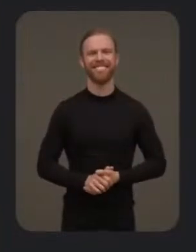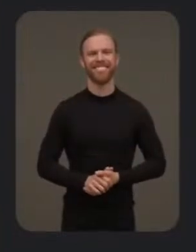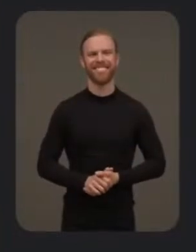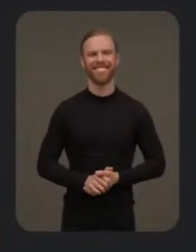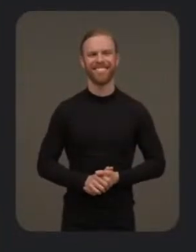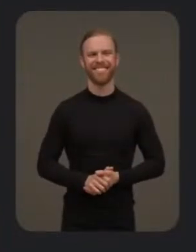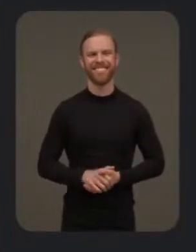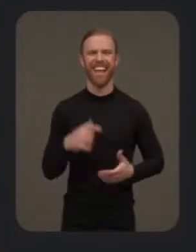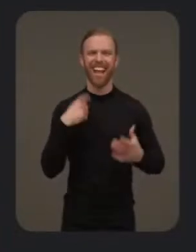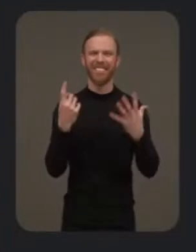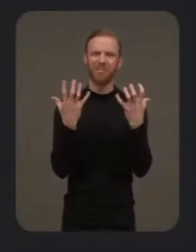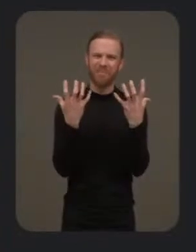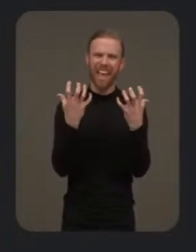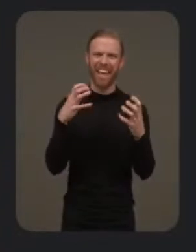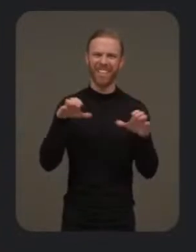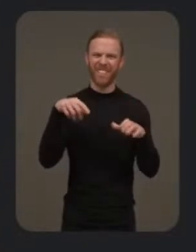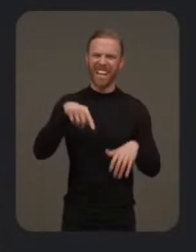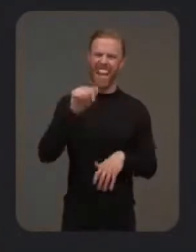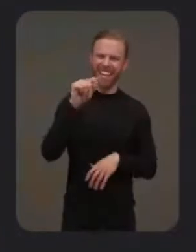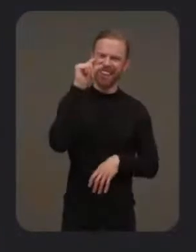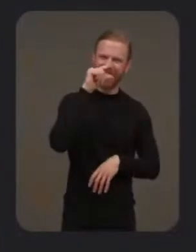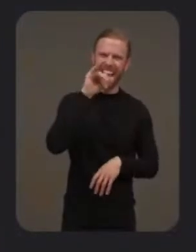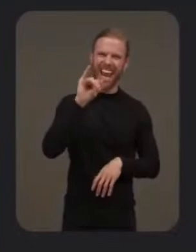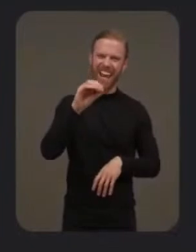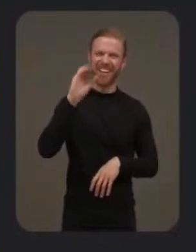I always wanted to do that at Google I/O Keynote. All right.